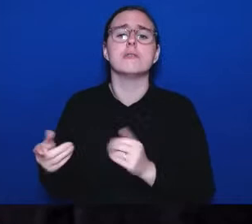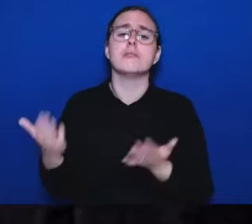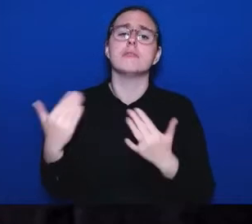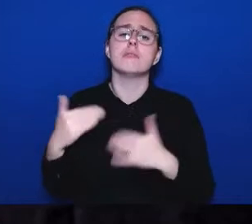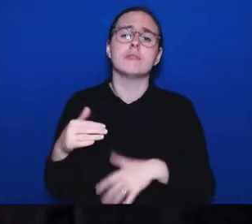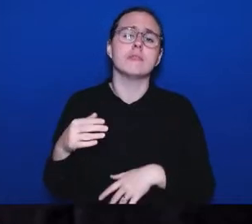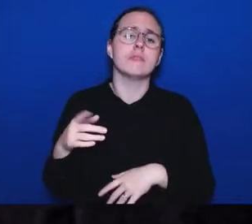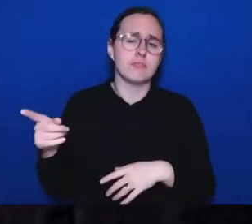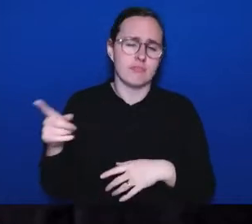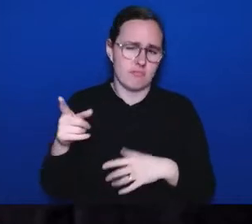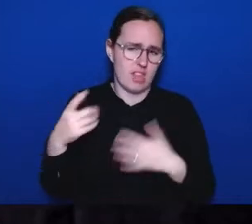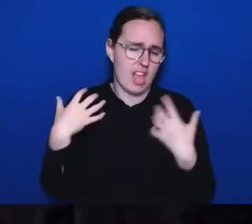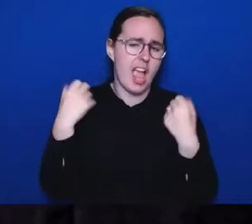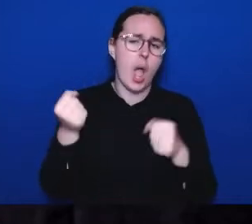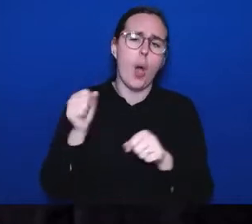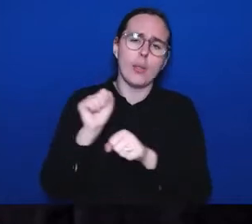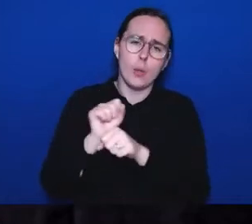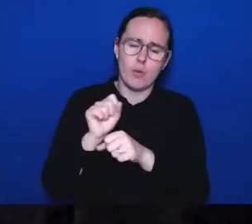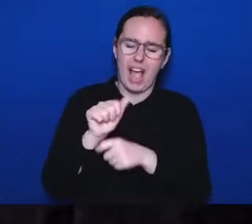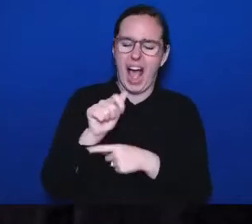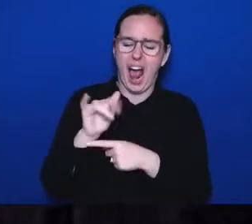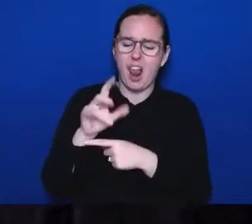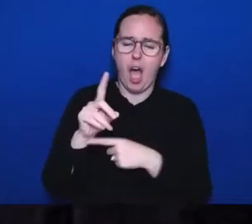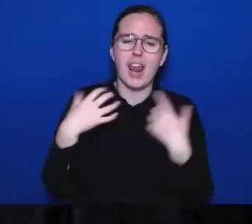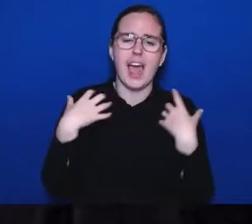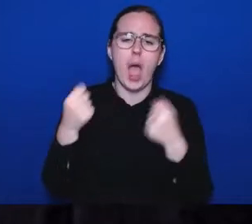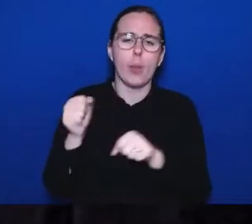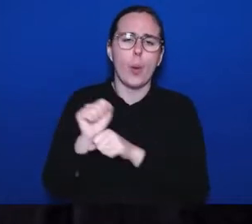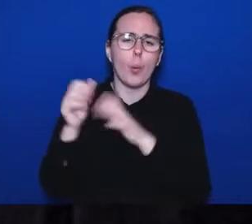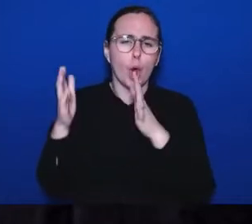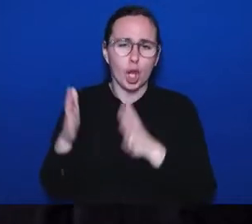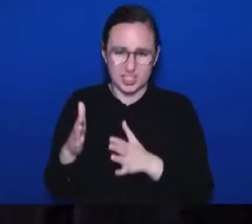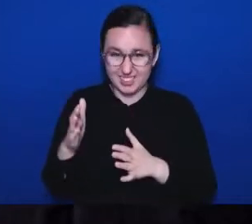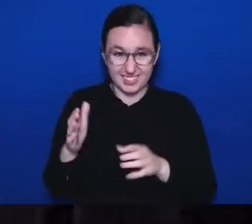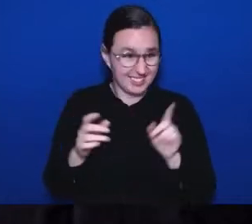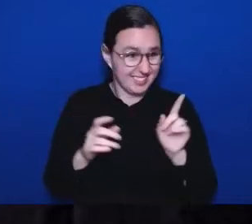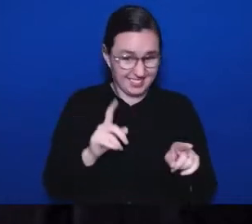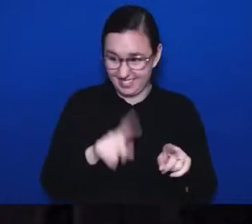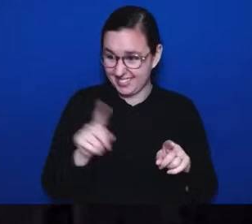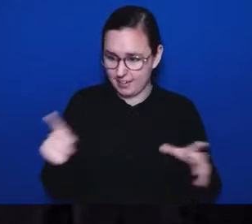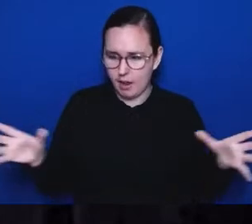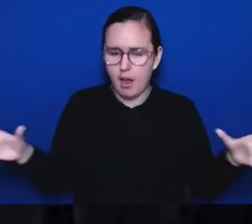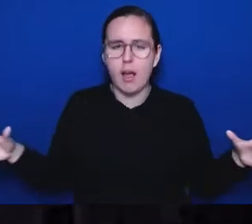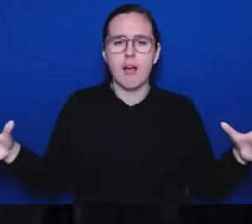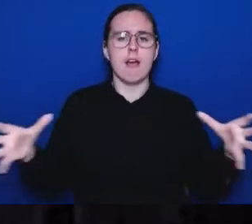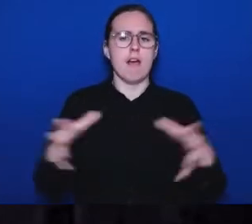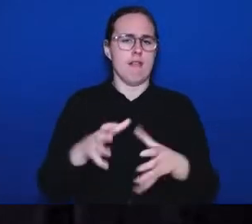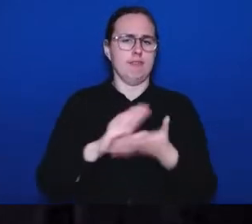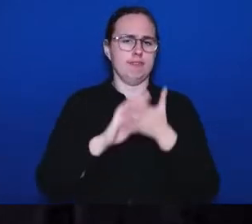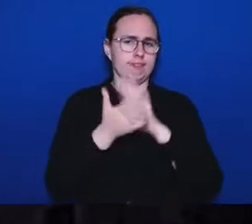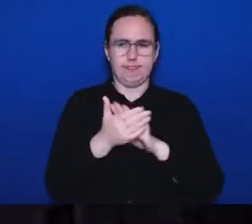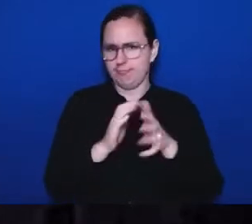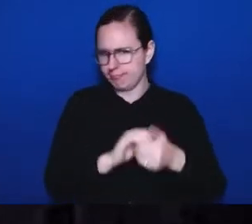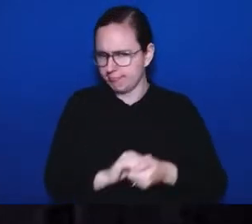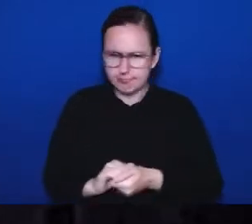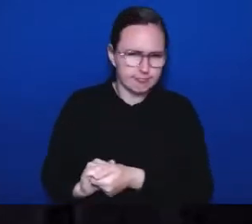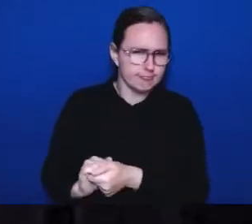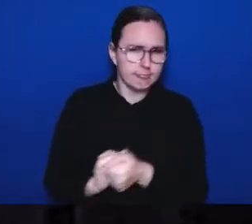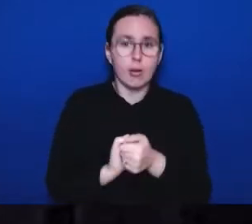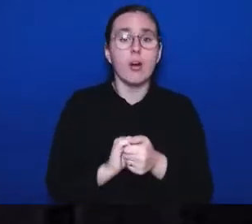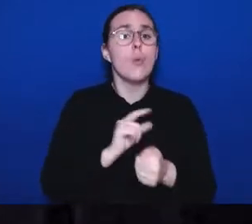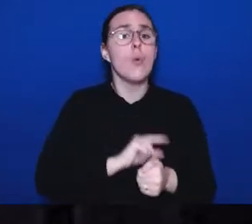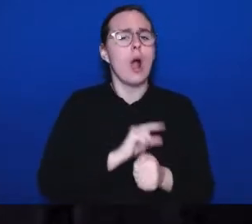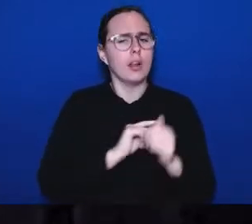it builds confidence in that. And I think the new payment model only strengthens that idea.